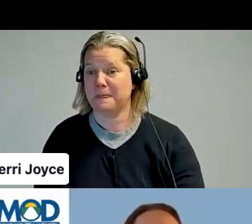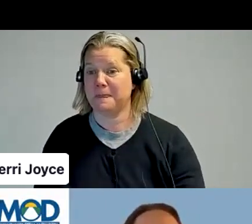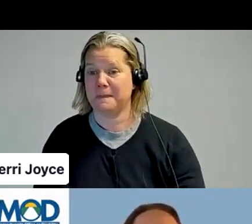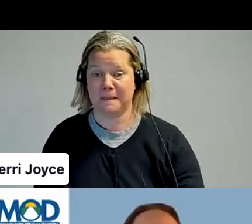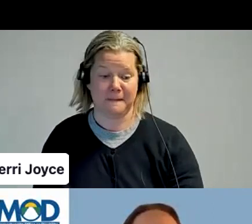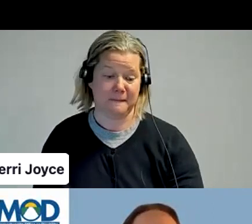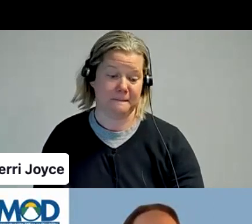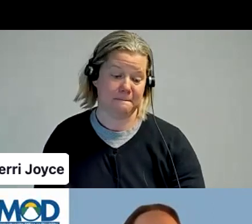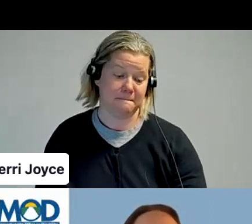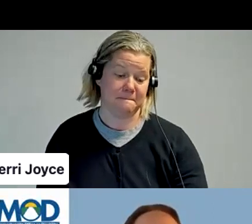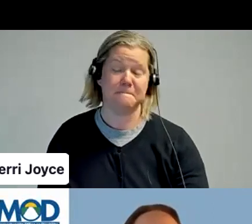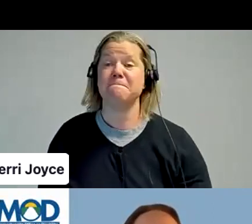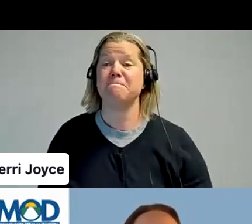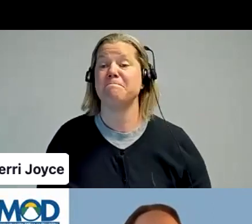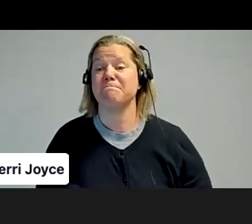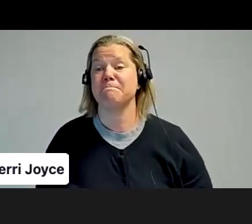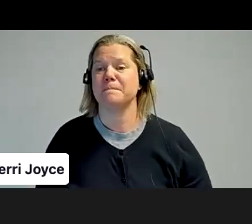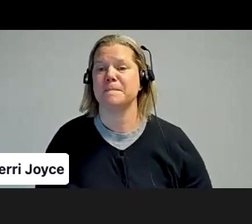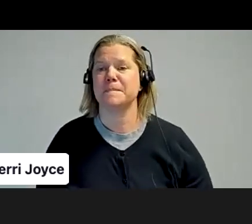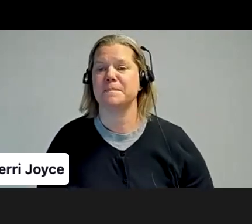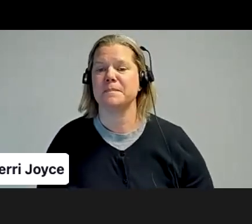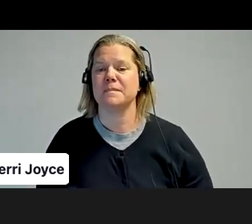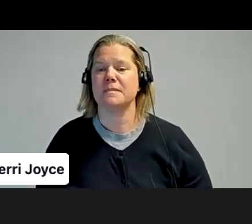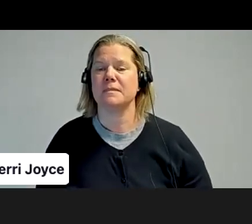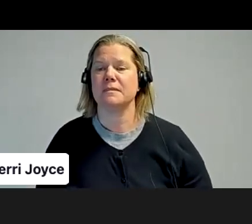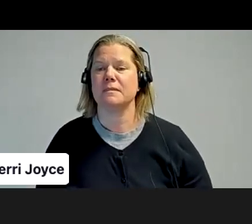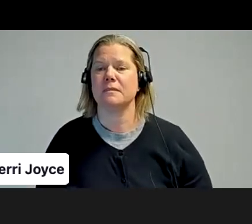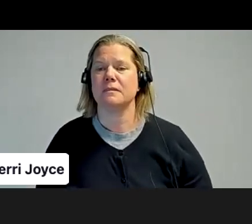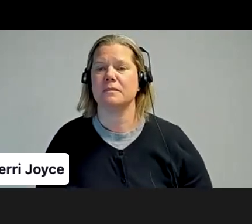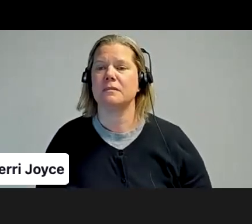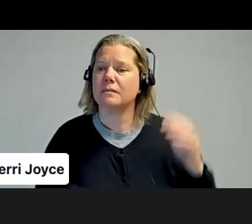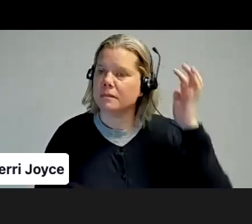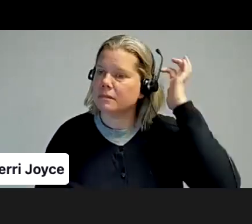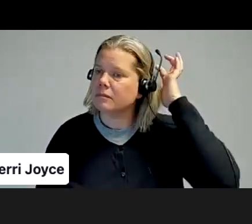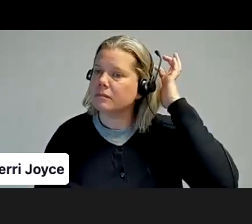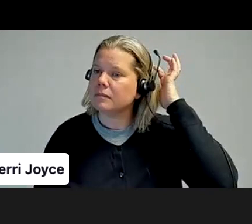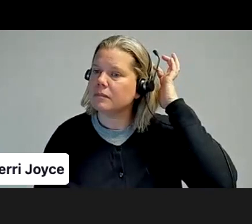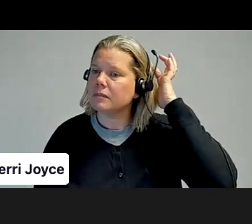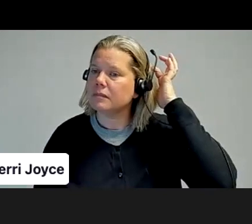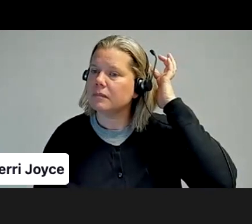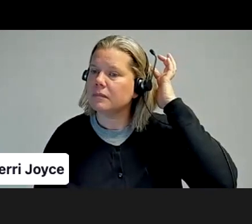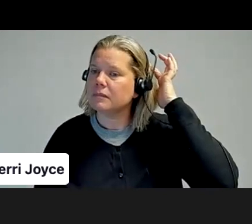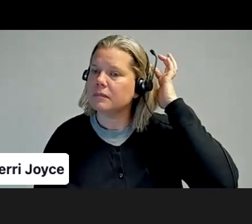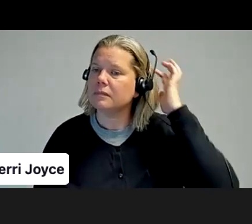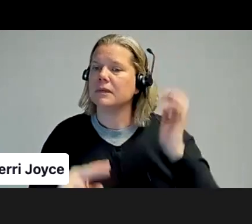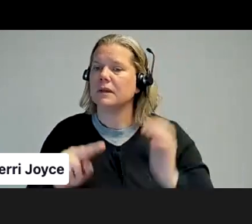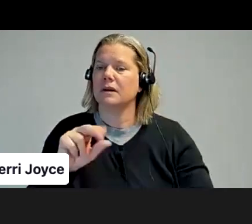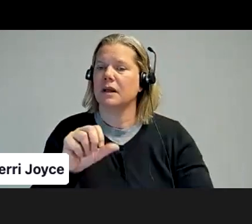Okay. Hi, Suzanne. So I think this next question